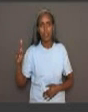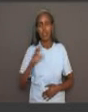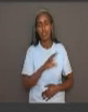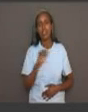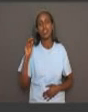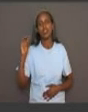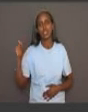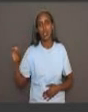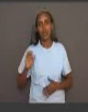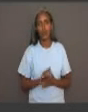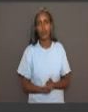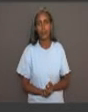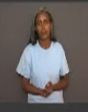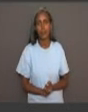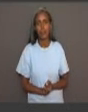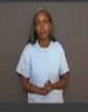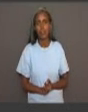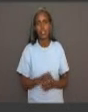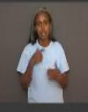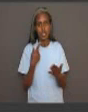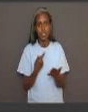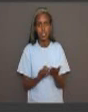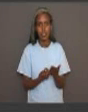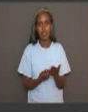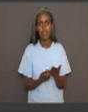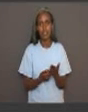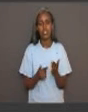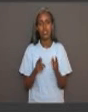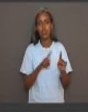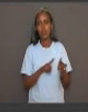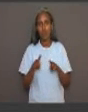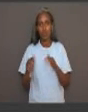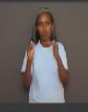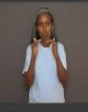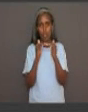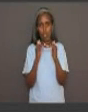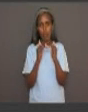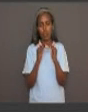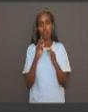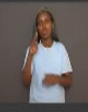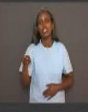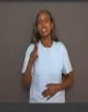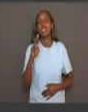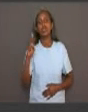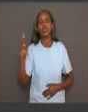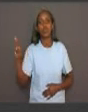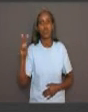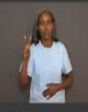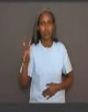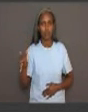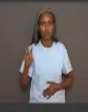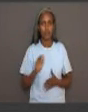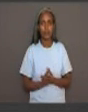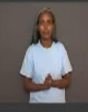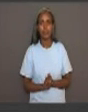1, 1, and 0. Thus, it is also equal